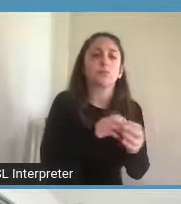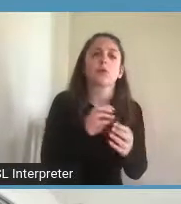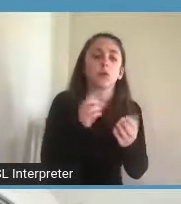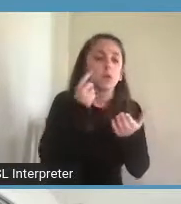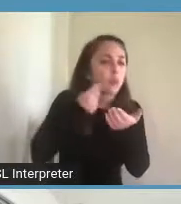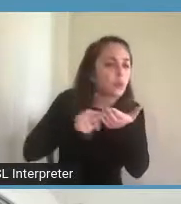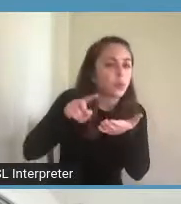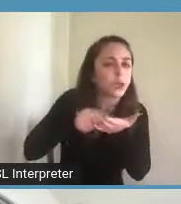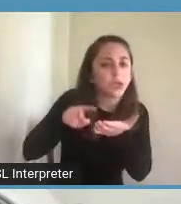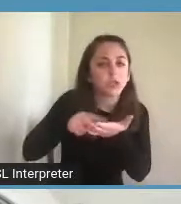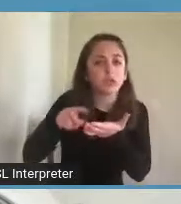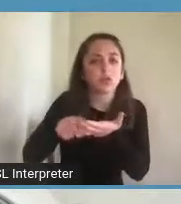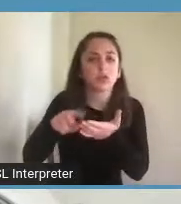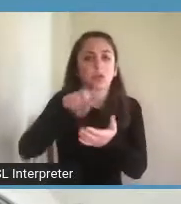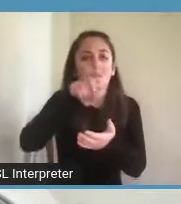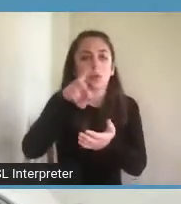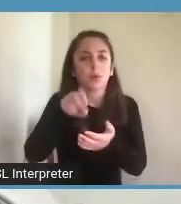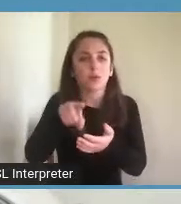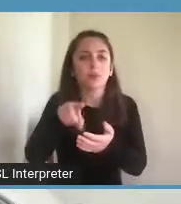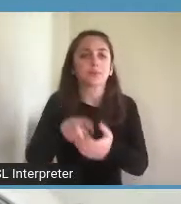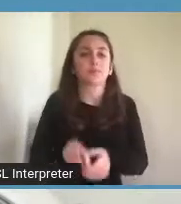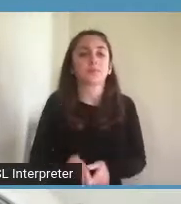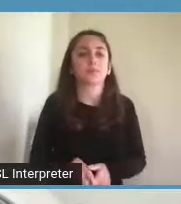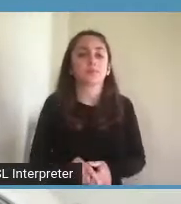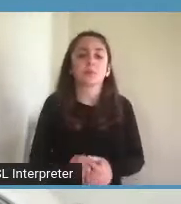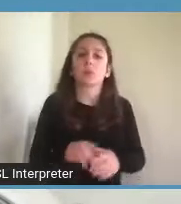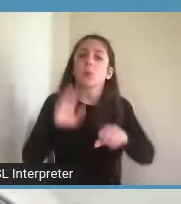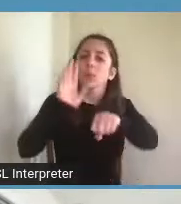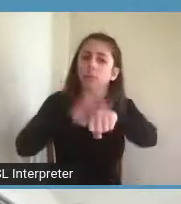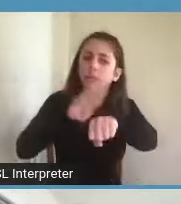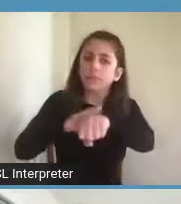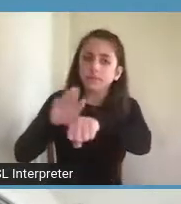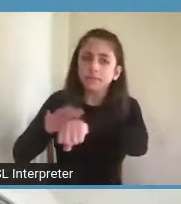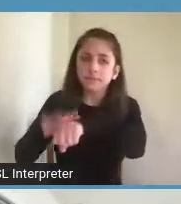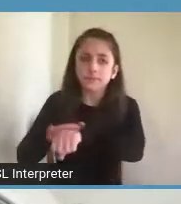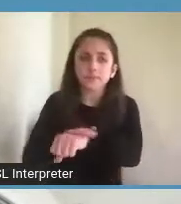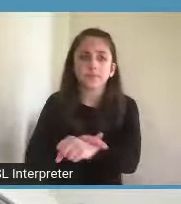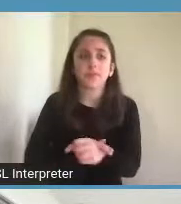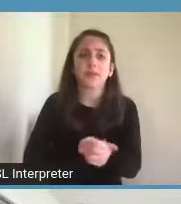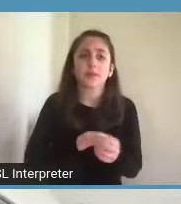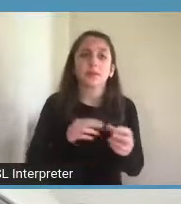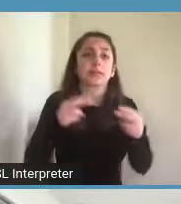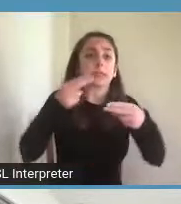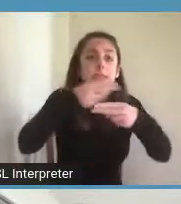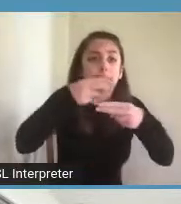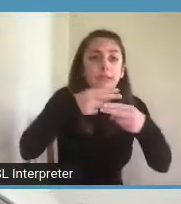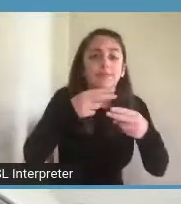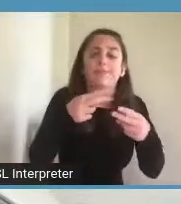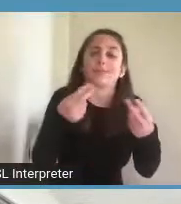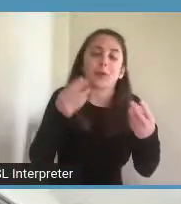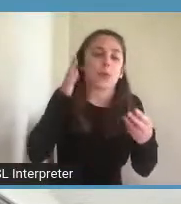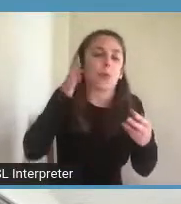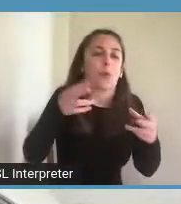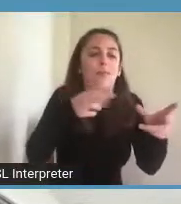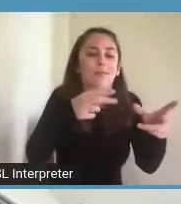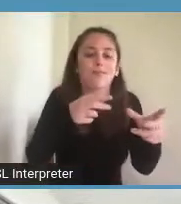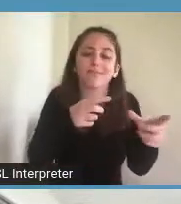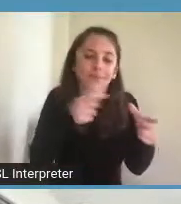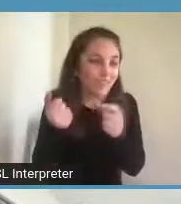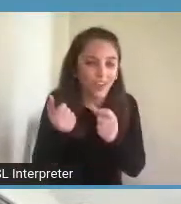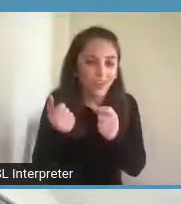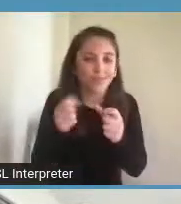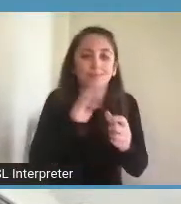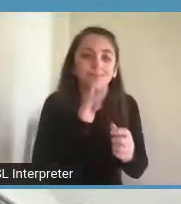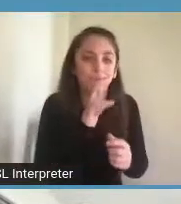mind. So I'm just going to say, I've got fair warning here. I'm going to run through a lot of slides really quickly. Not all of these are going to be relevant